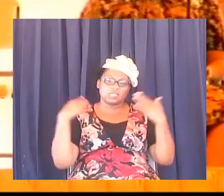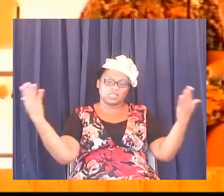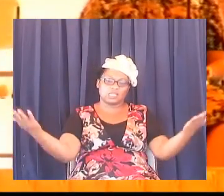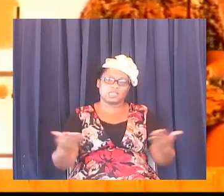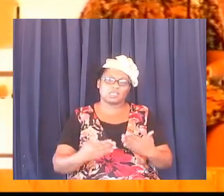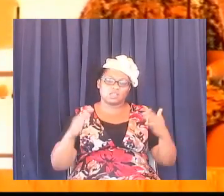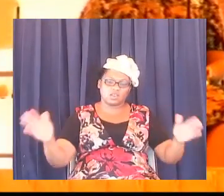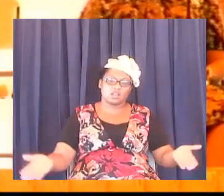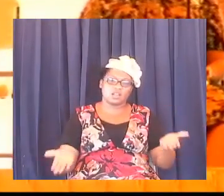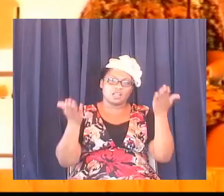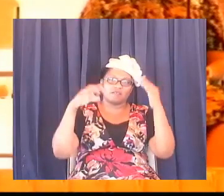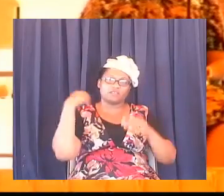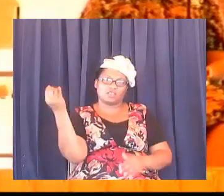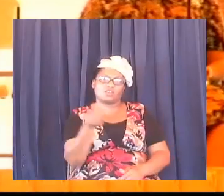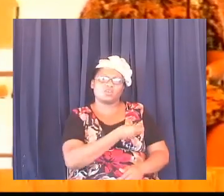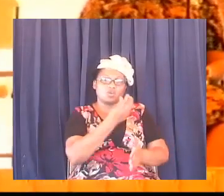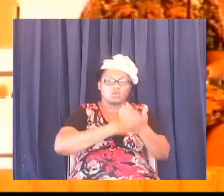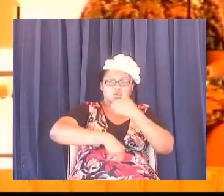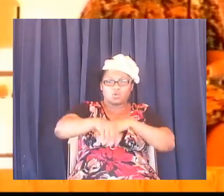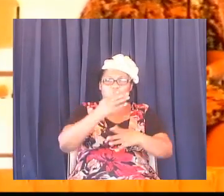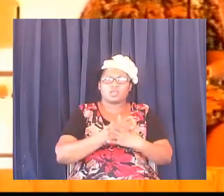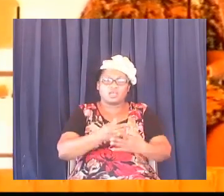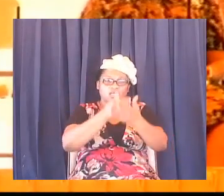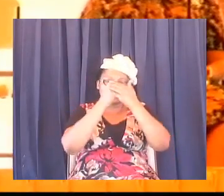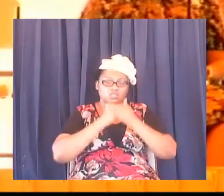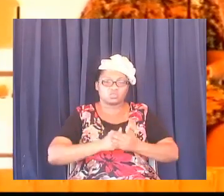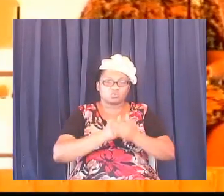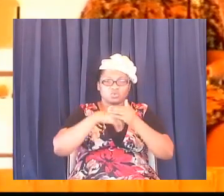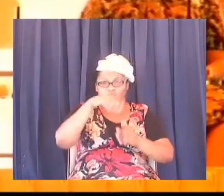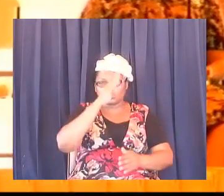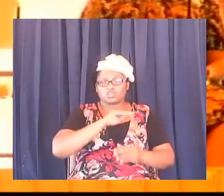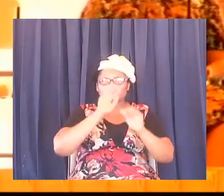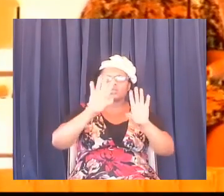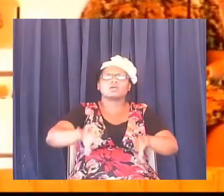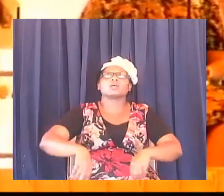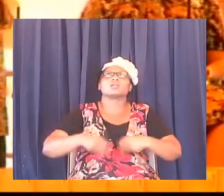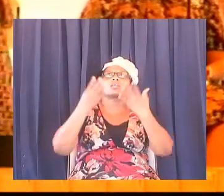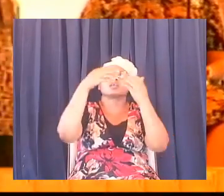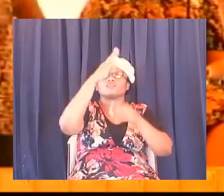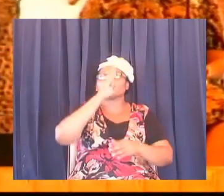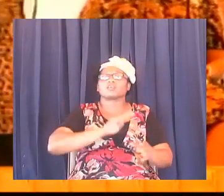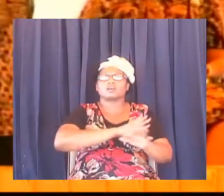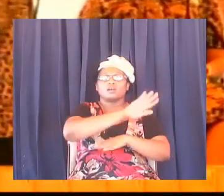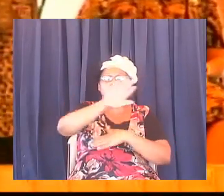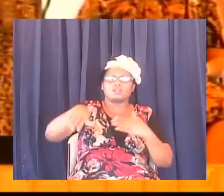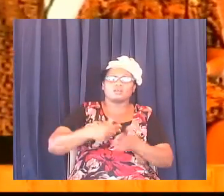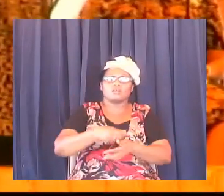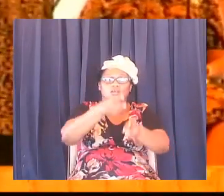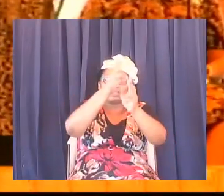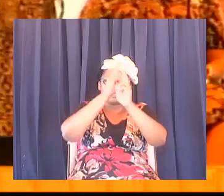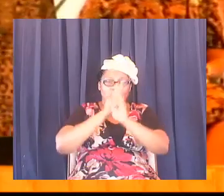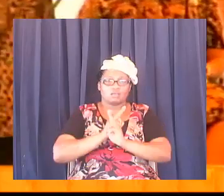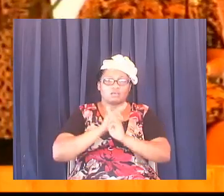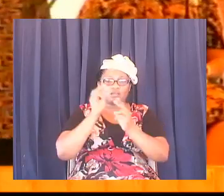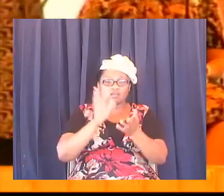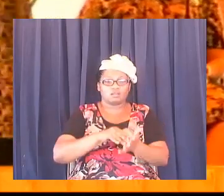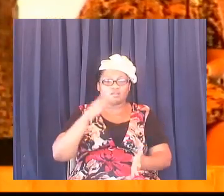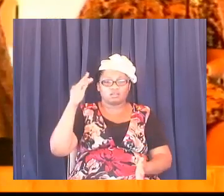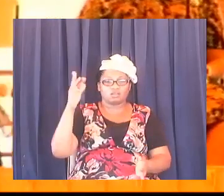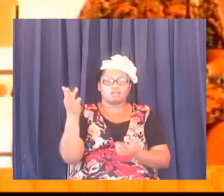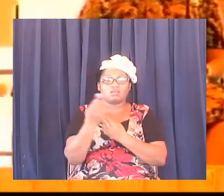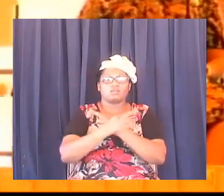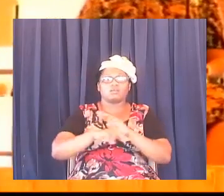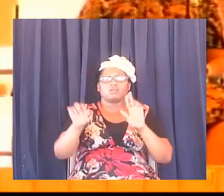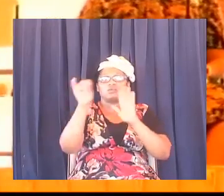worshiping God, giving all the glory and all the honor. Praise God, because redemption is in